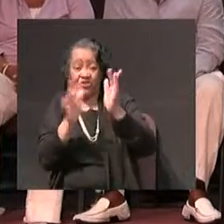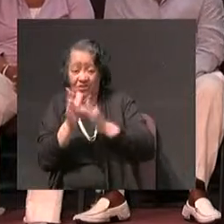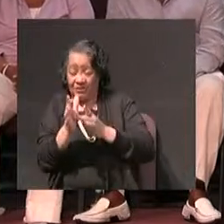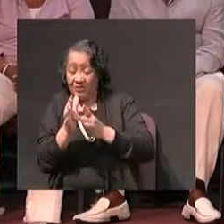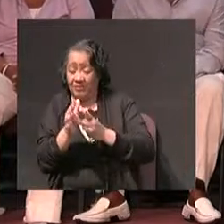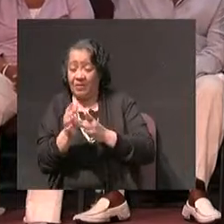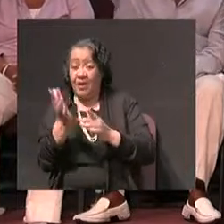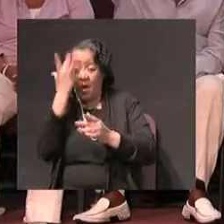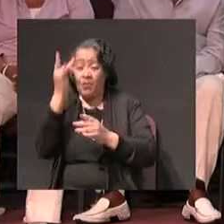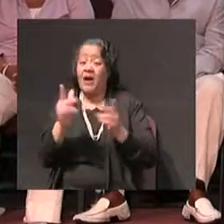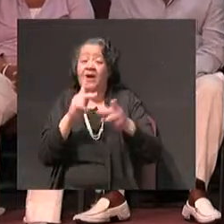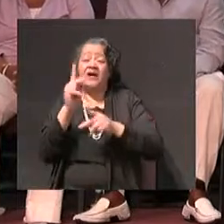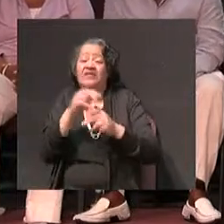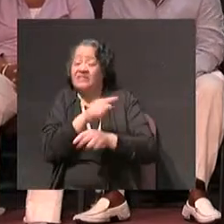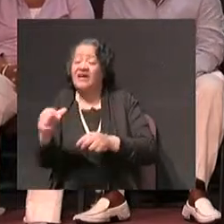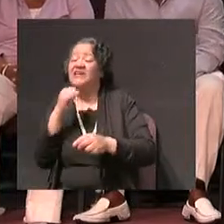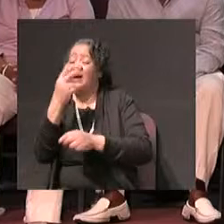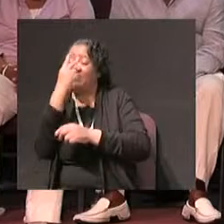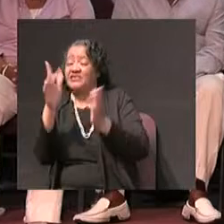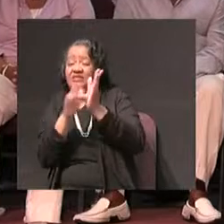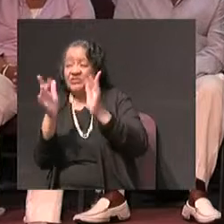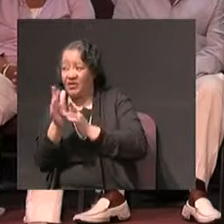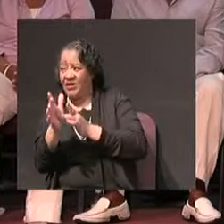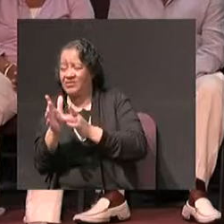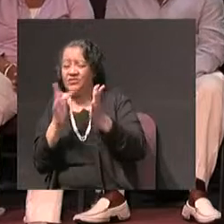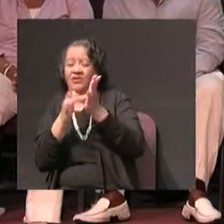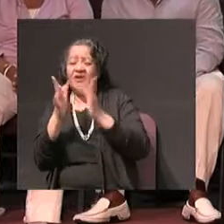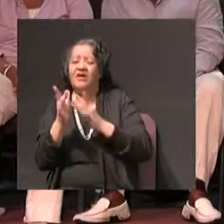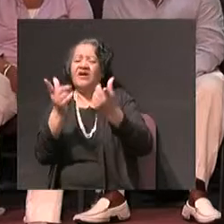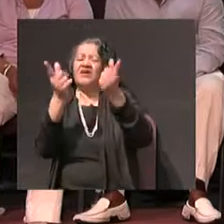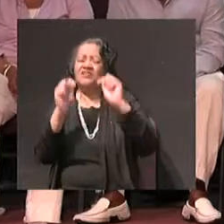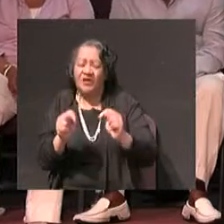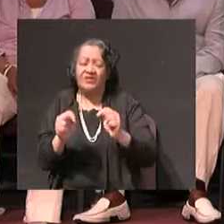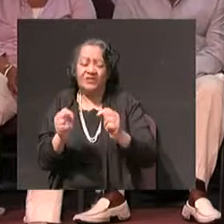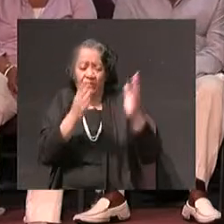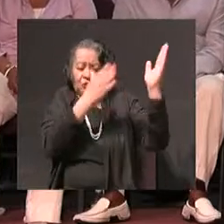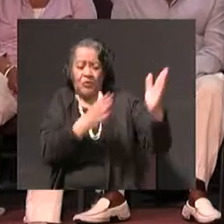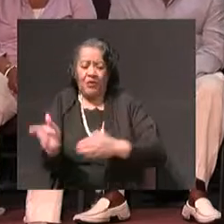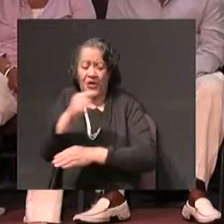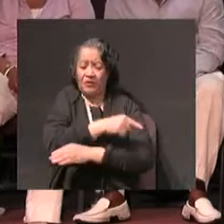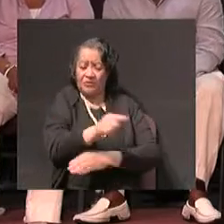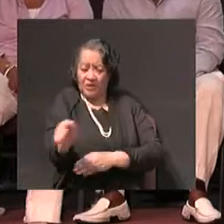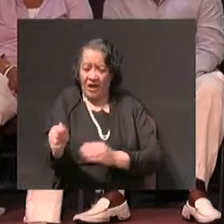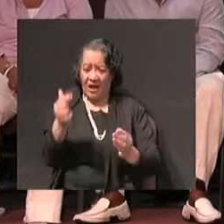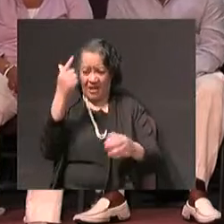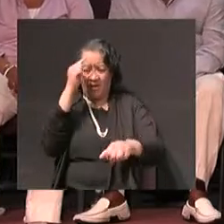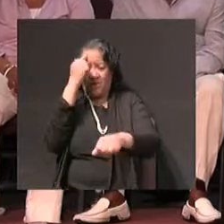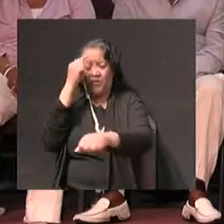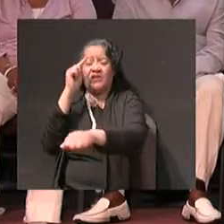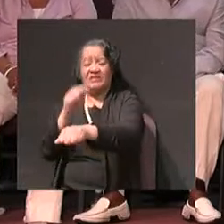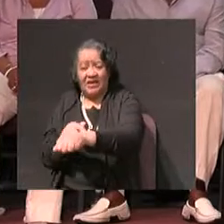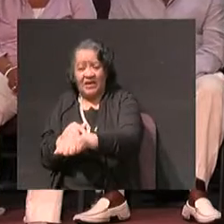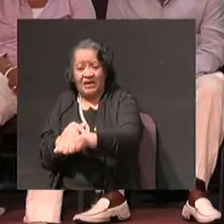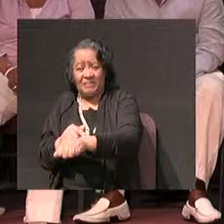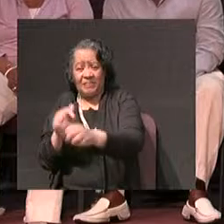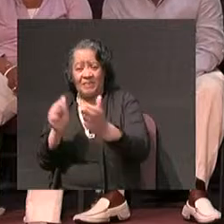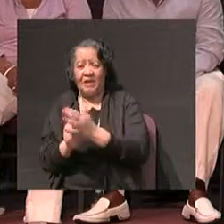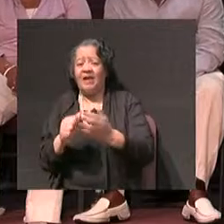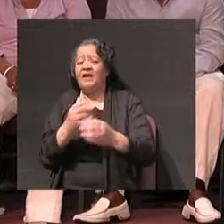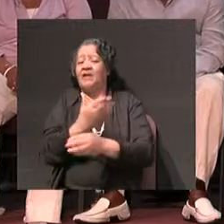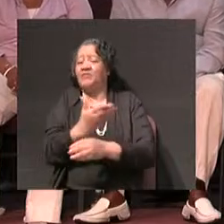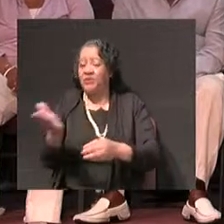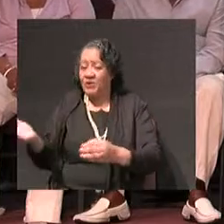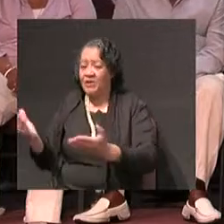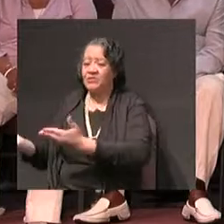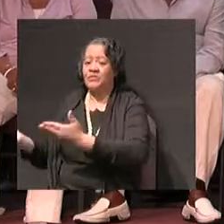Do you know why they didn't see him? Because he's trying to get them ready for the time when they're